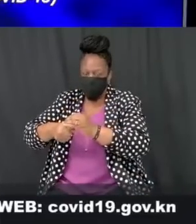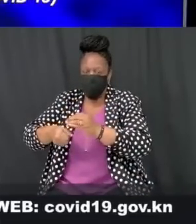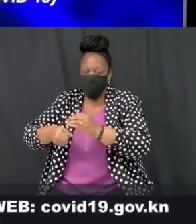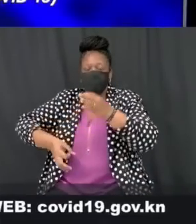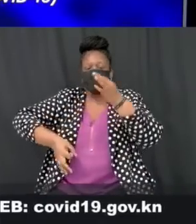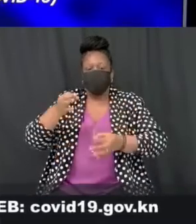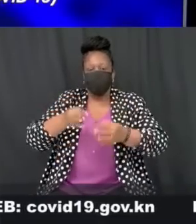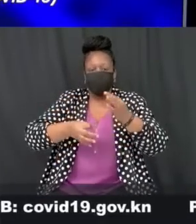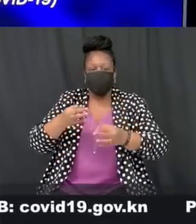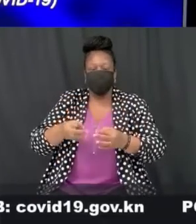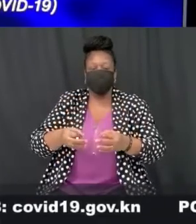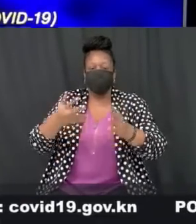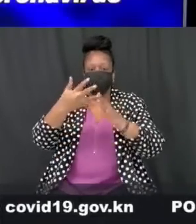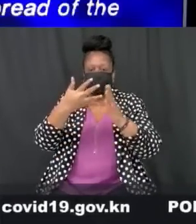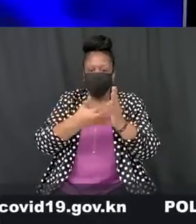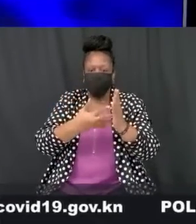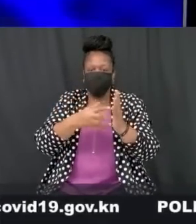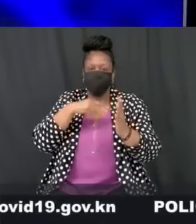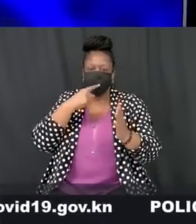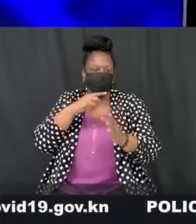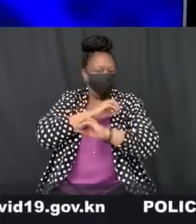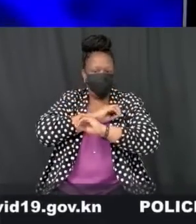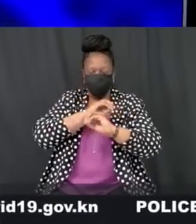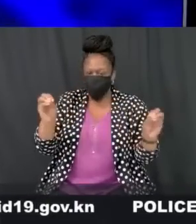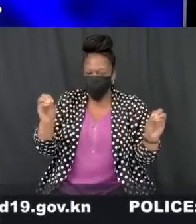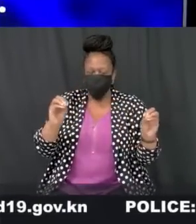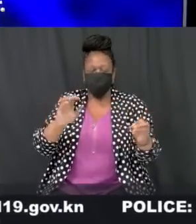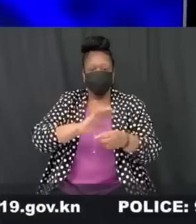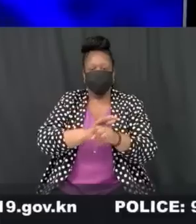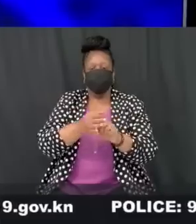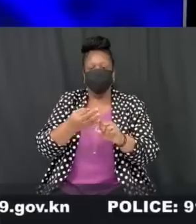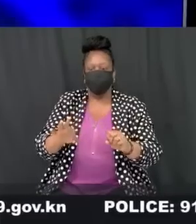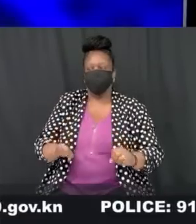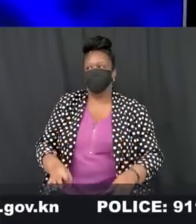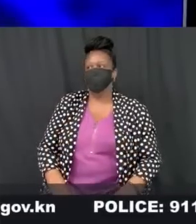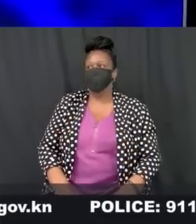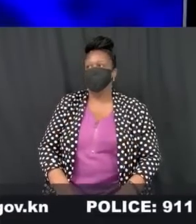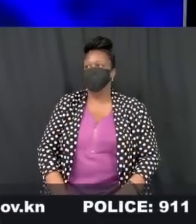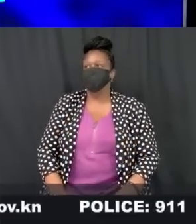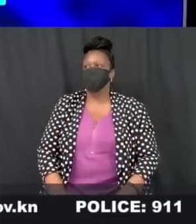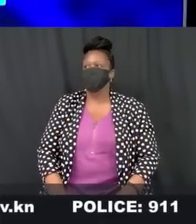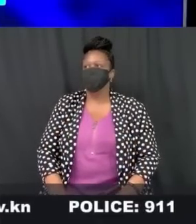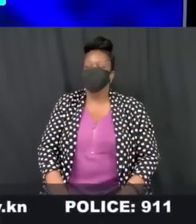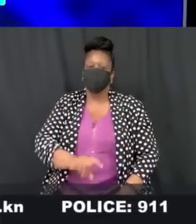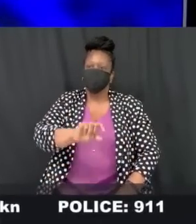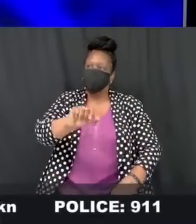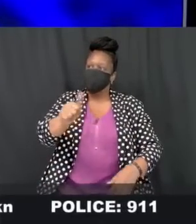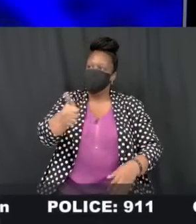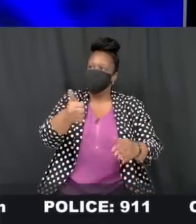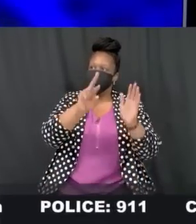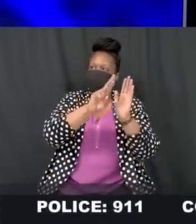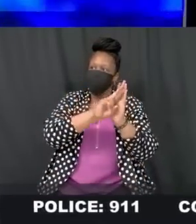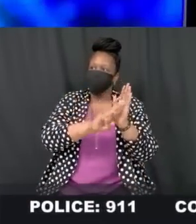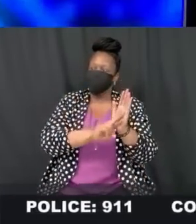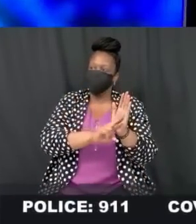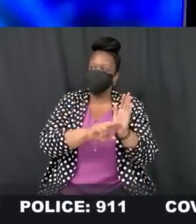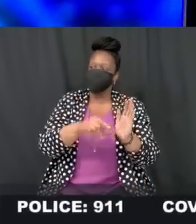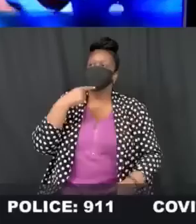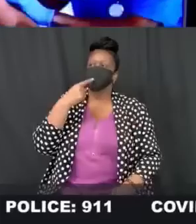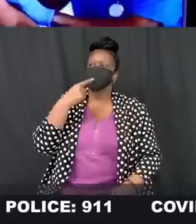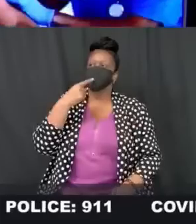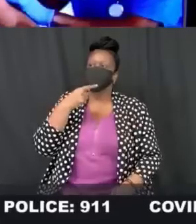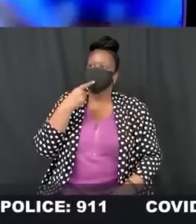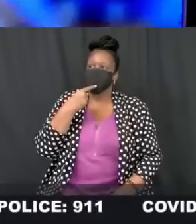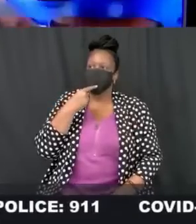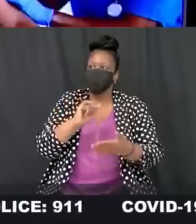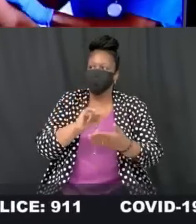Regulation 15 addresses sports and training. Sub-Regulation 3 deals specifically